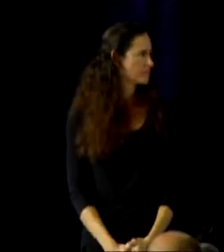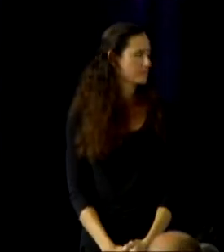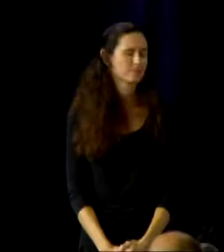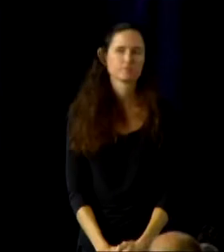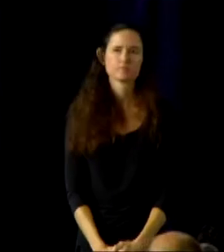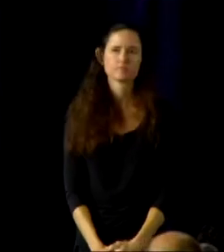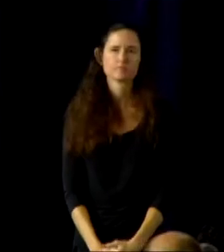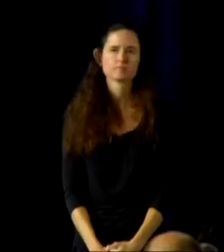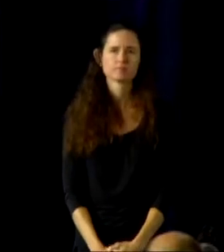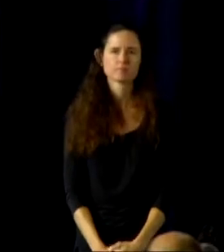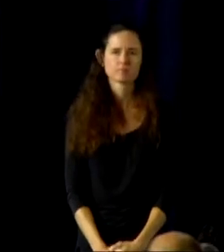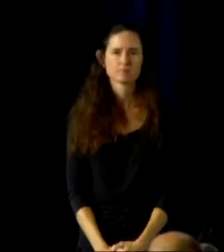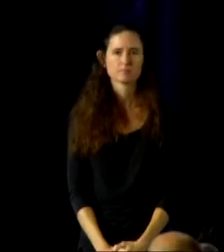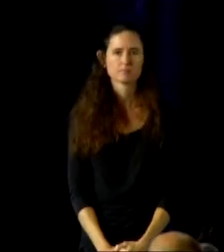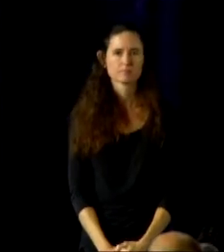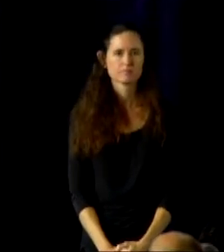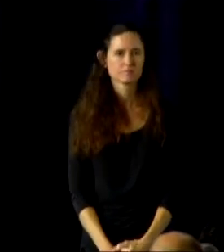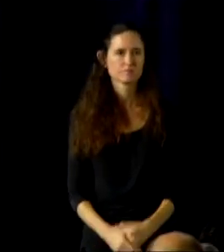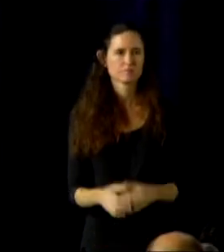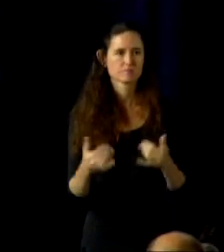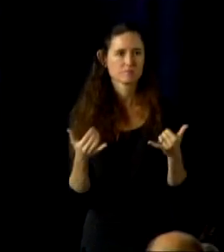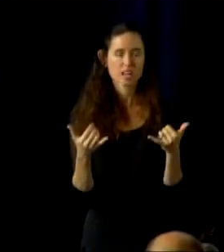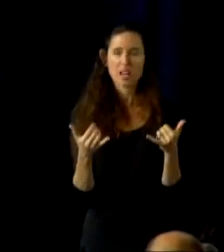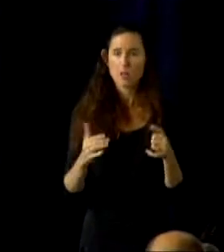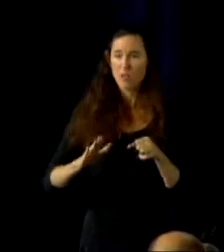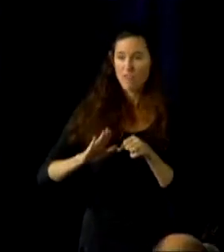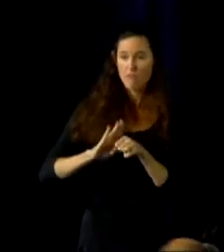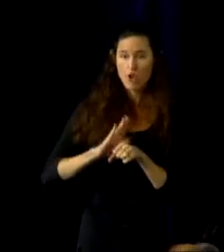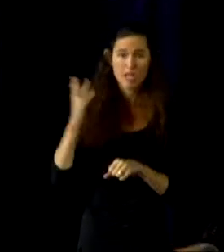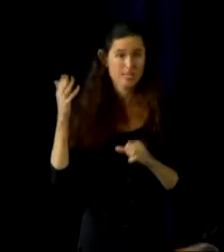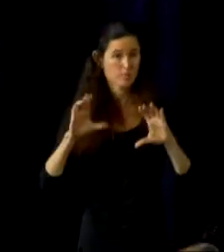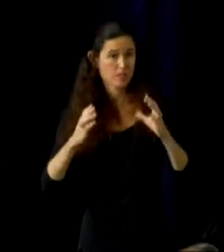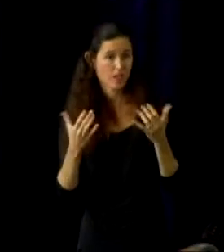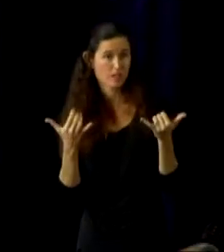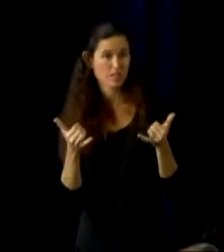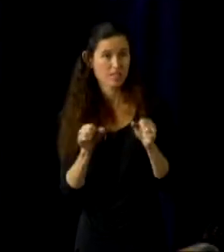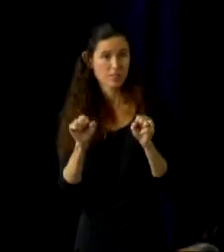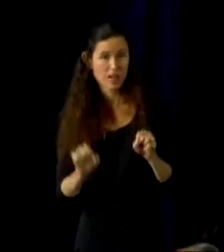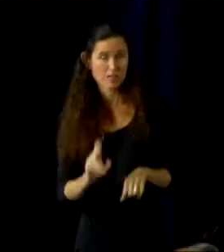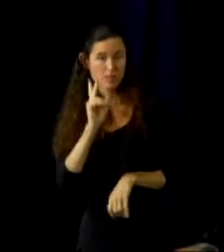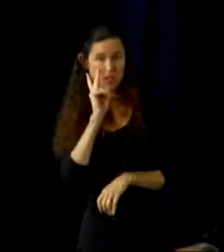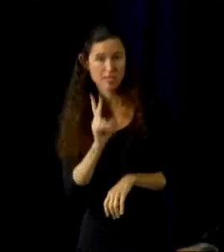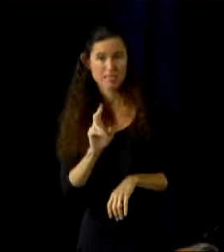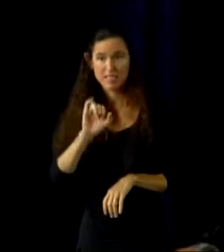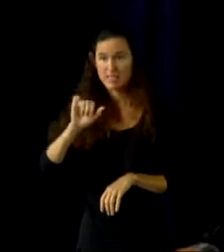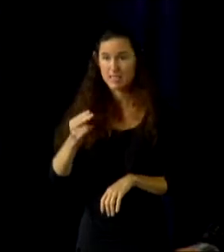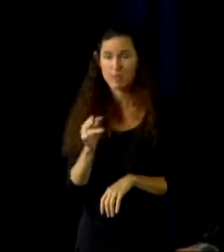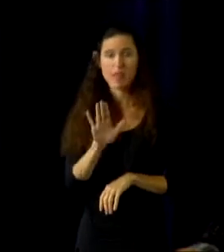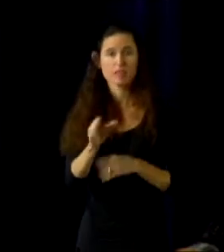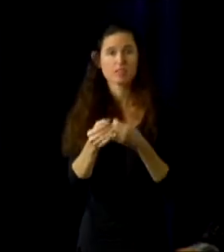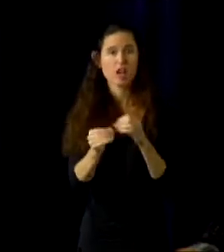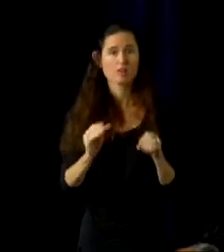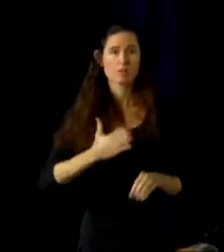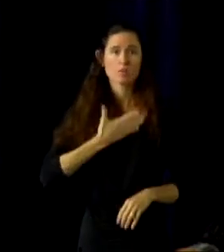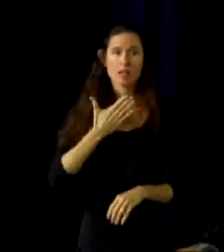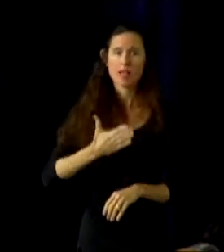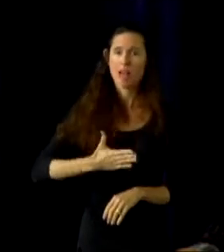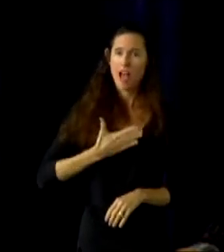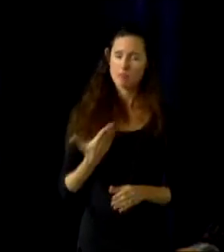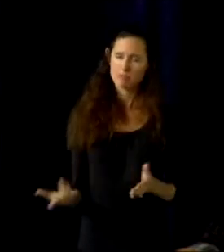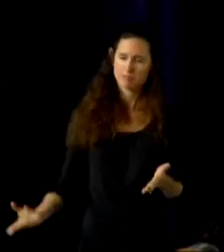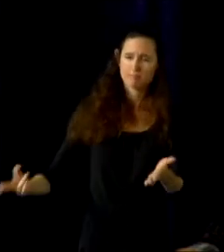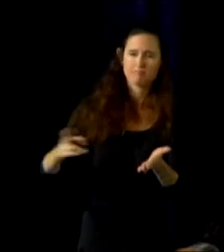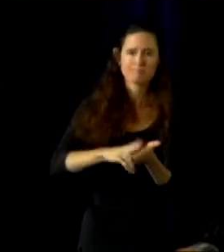By the way, we are pretty full in speech this semester, but if you see Dean Hess or Elena Smith in his office, we will be happy to get you an